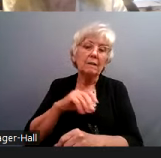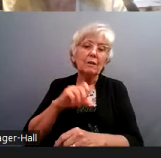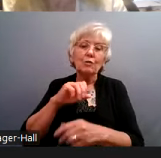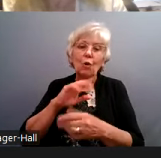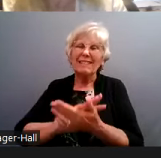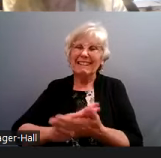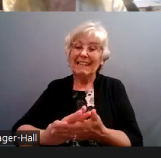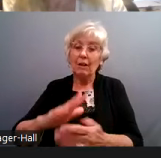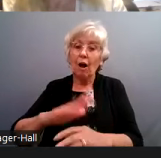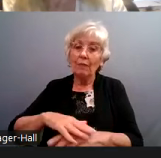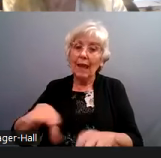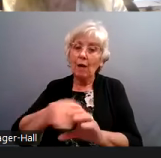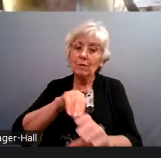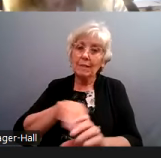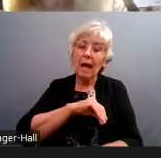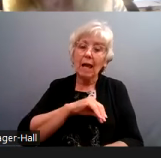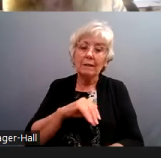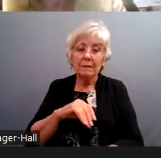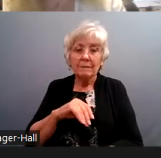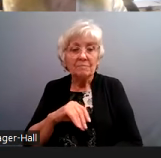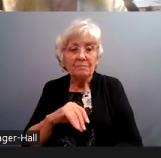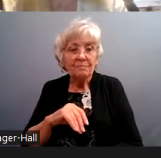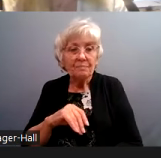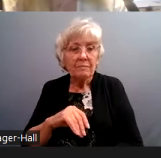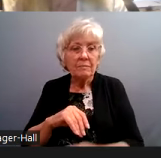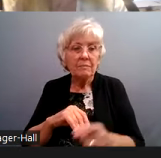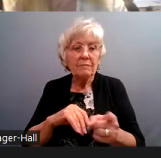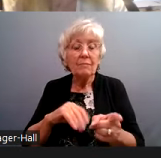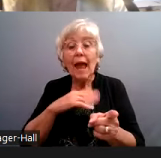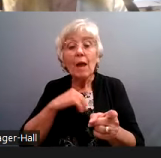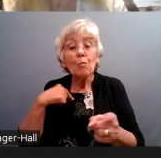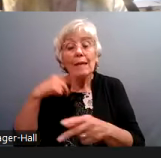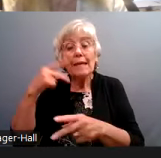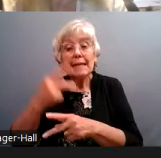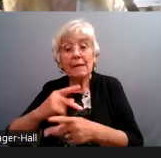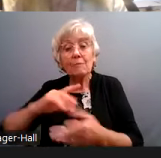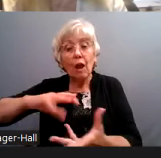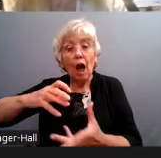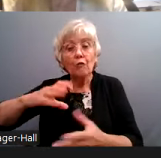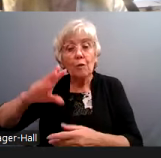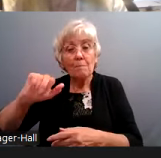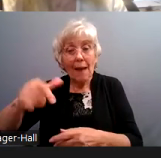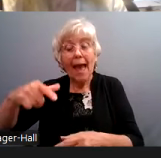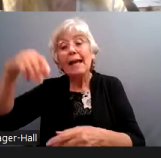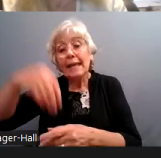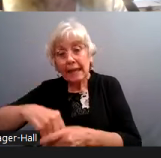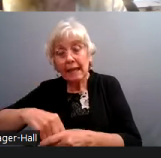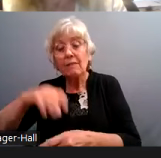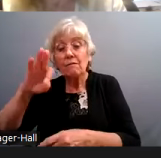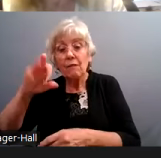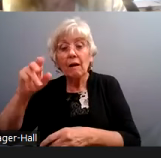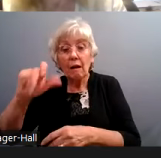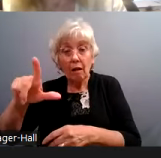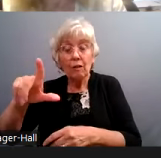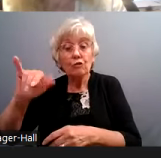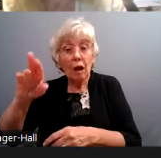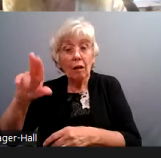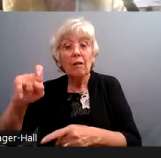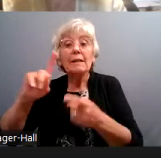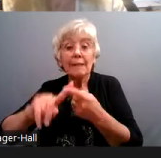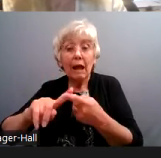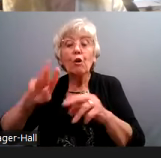the outside. Yeah, or just say that in the next line. And then we keep the laundry bags in the fungal jungle until they're ready to be laundered.